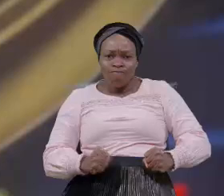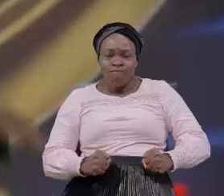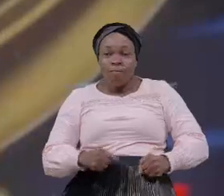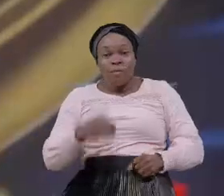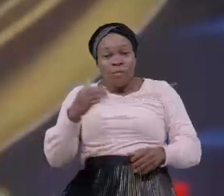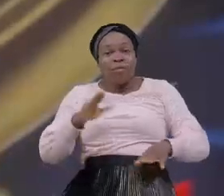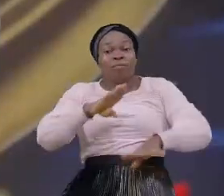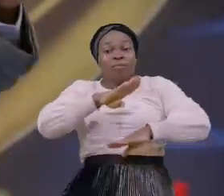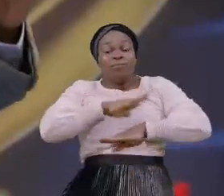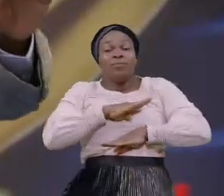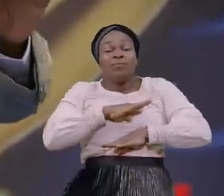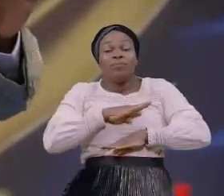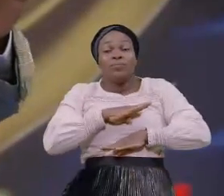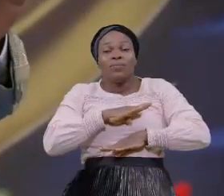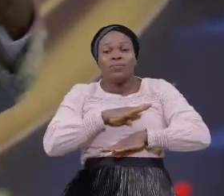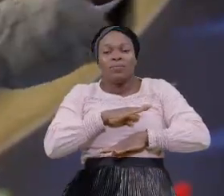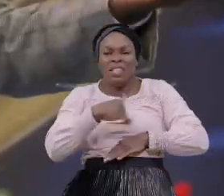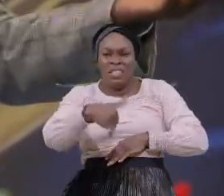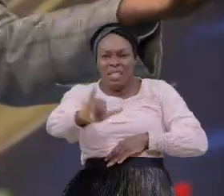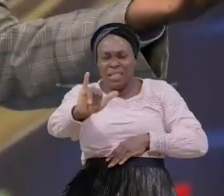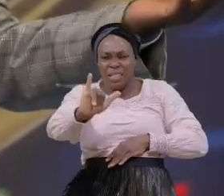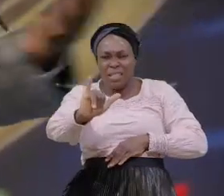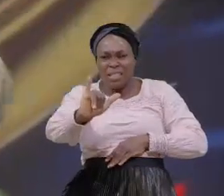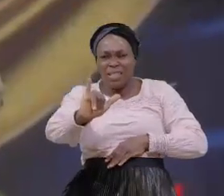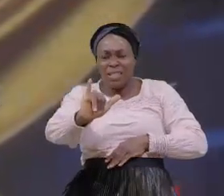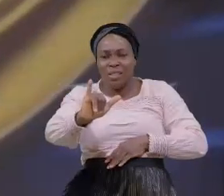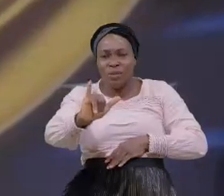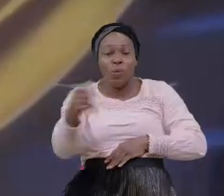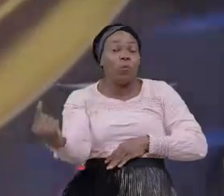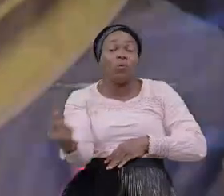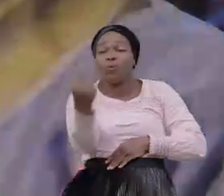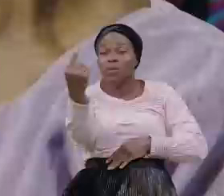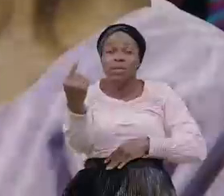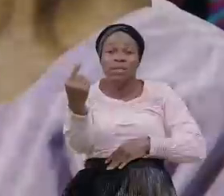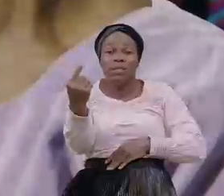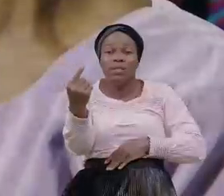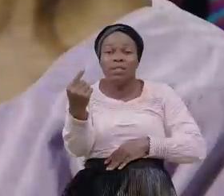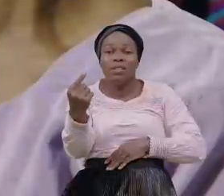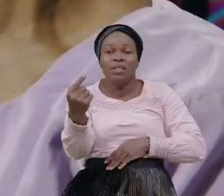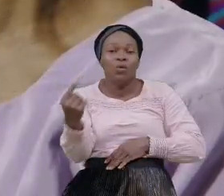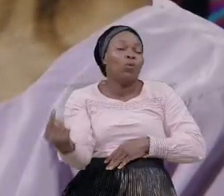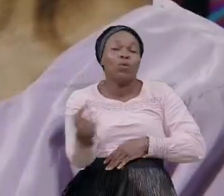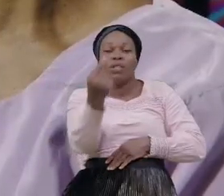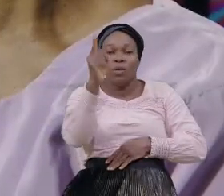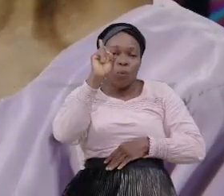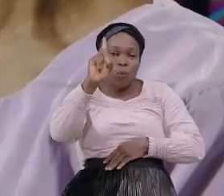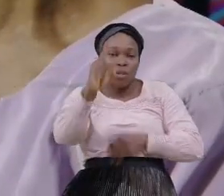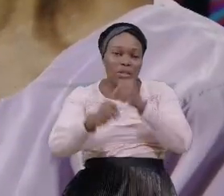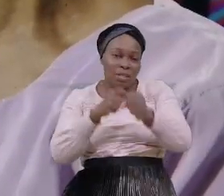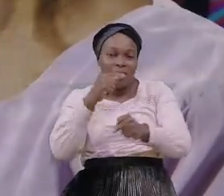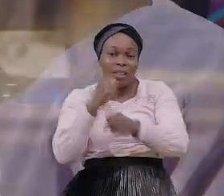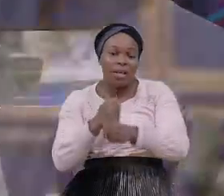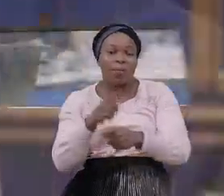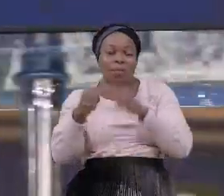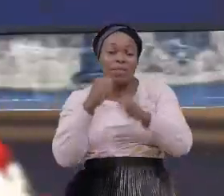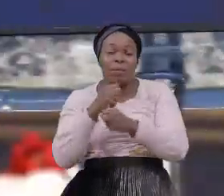Yes. But there's no variety. And God has given us variety. Well, the vegetables we have, and the fruits we